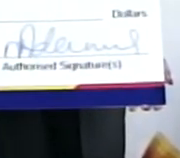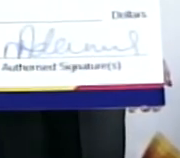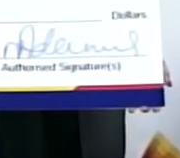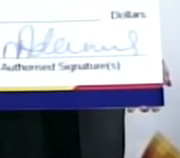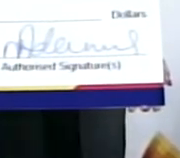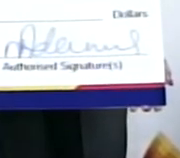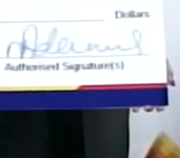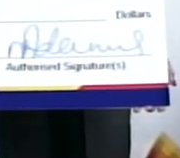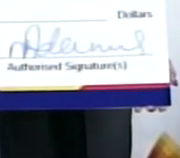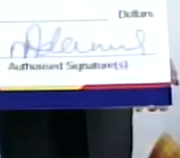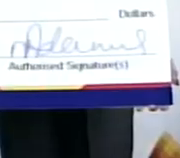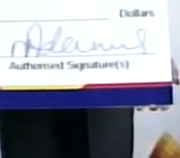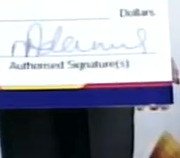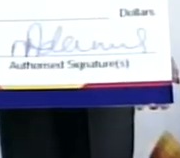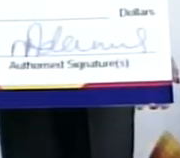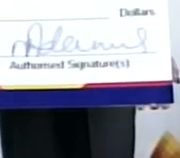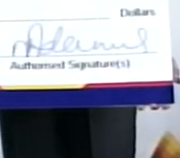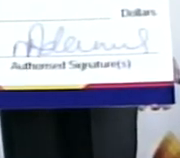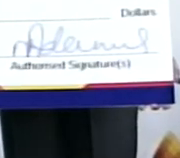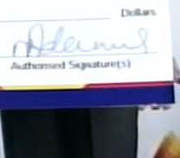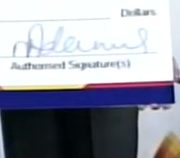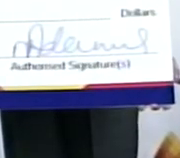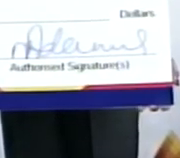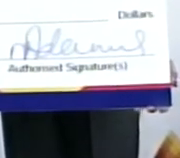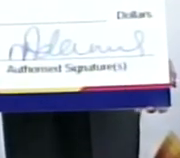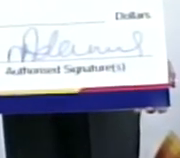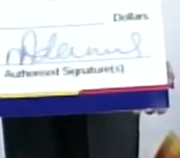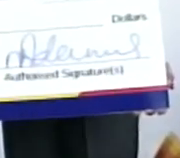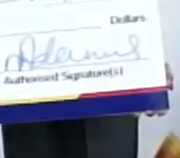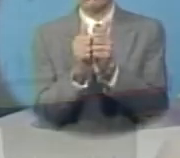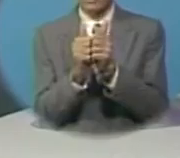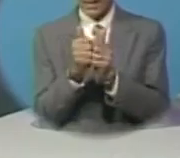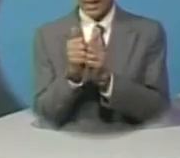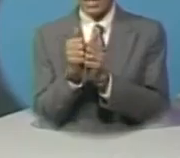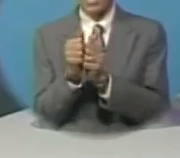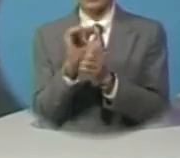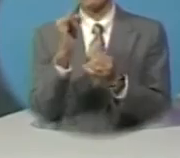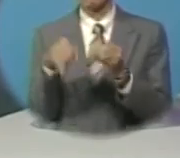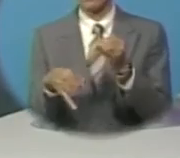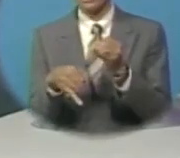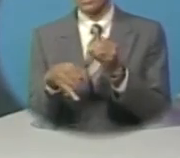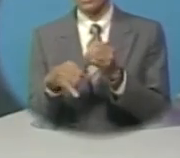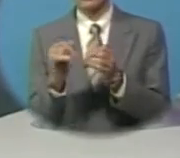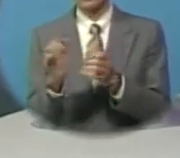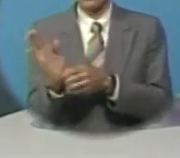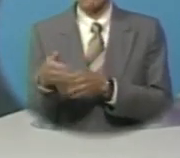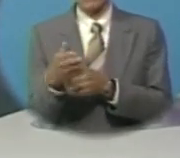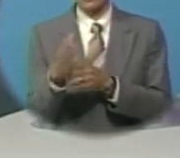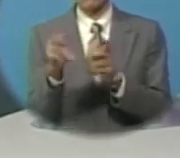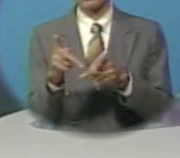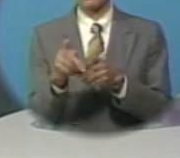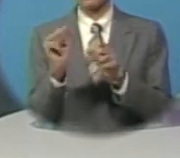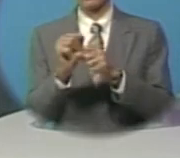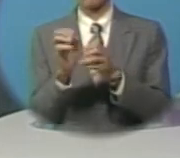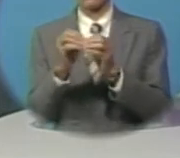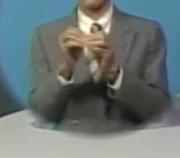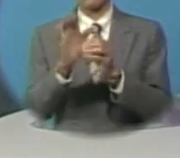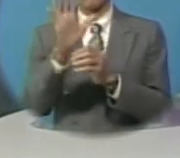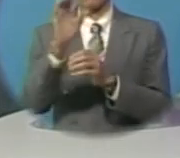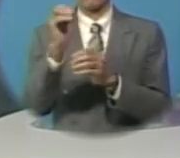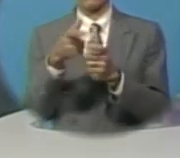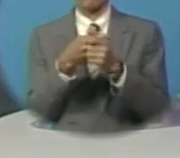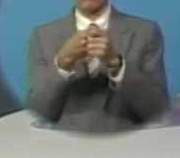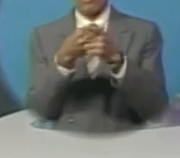Sports Council, those being the best all-rounder in the tournament, and in the final, to any batsman who scores over 50.